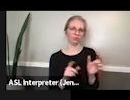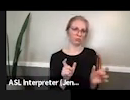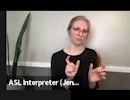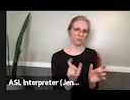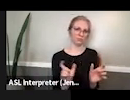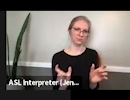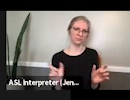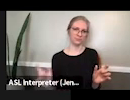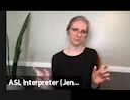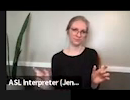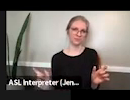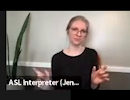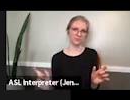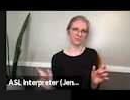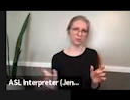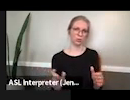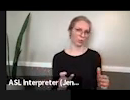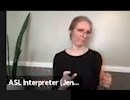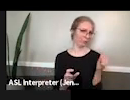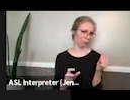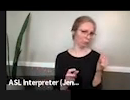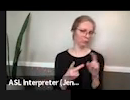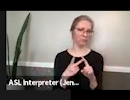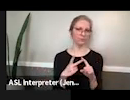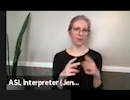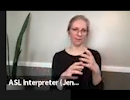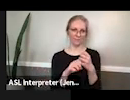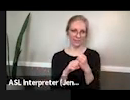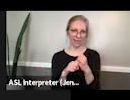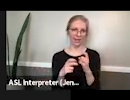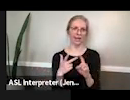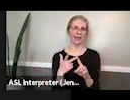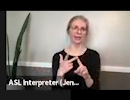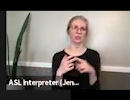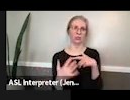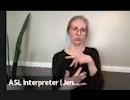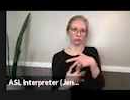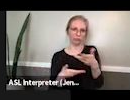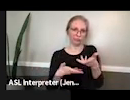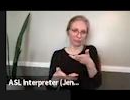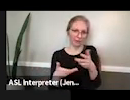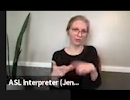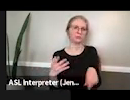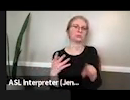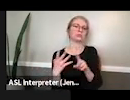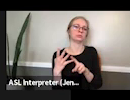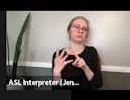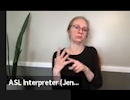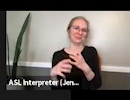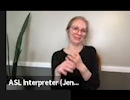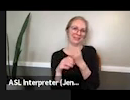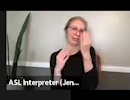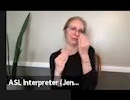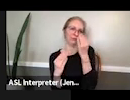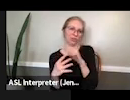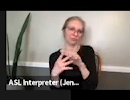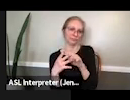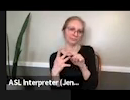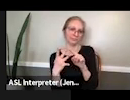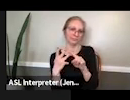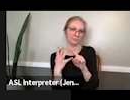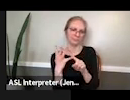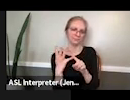here: refuse, obtain, socially interact, and get information. And you get